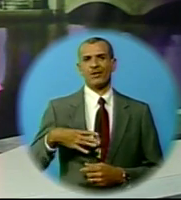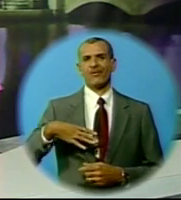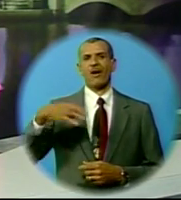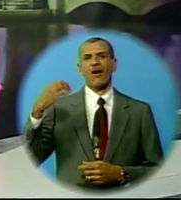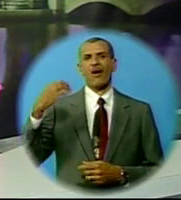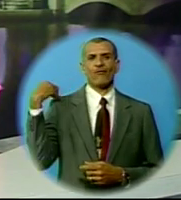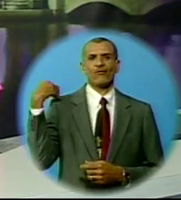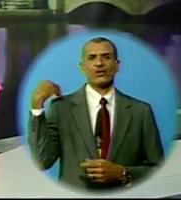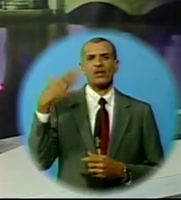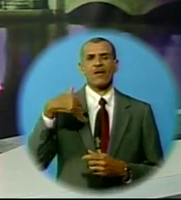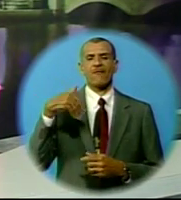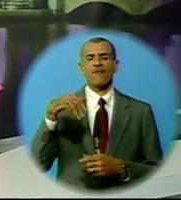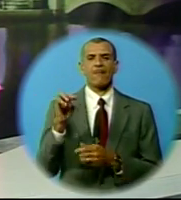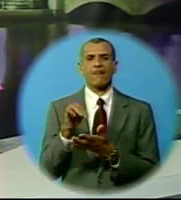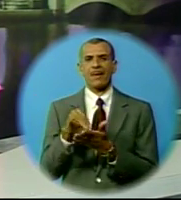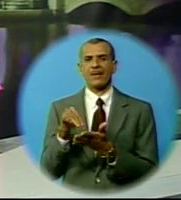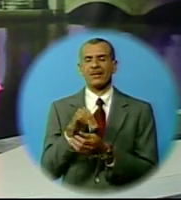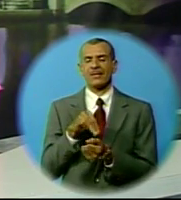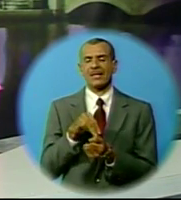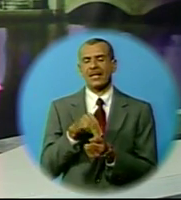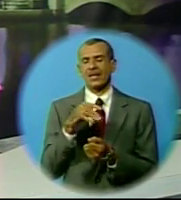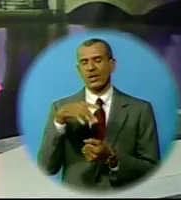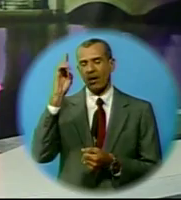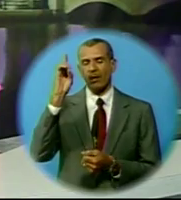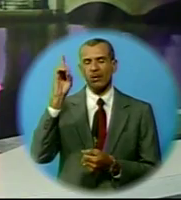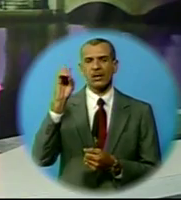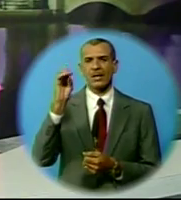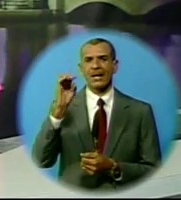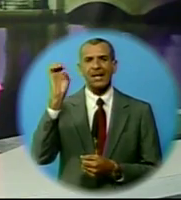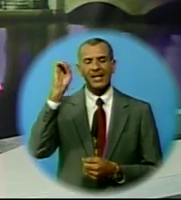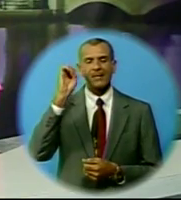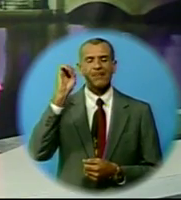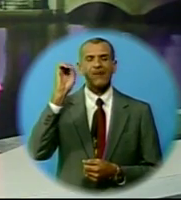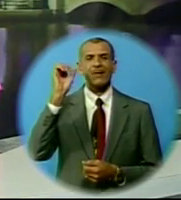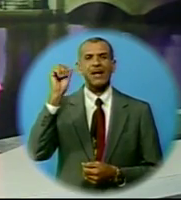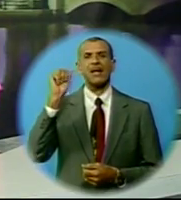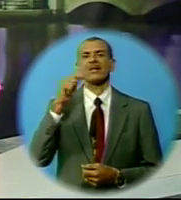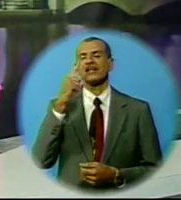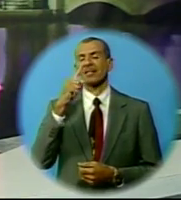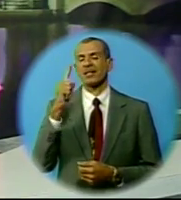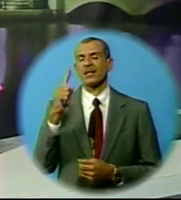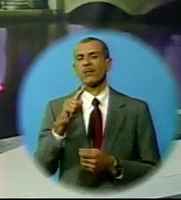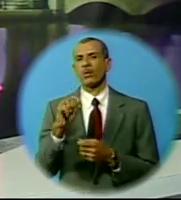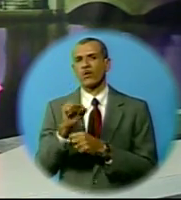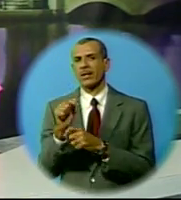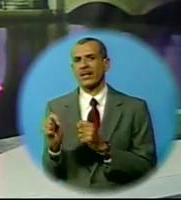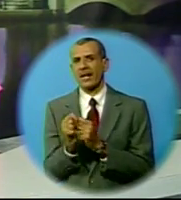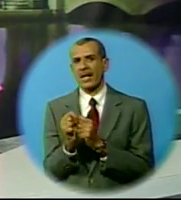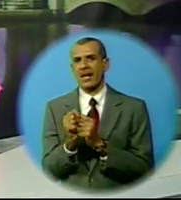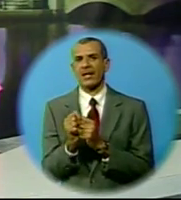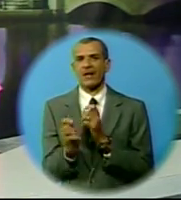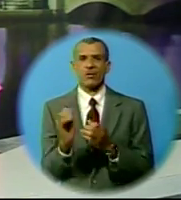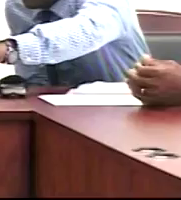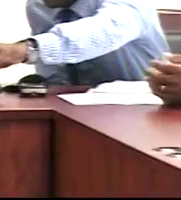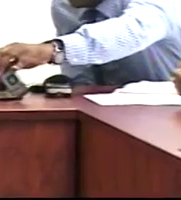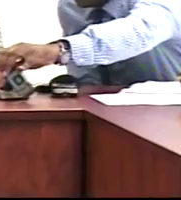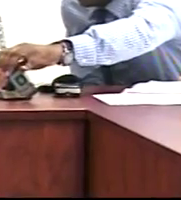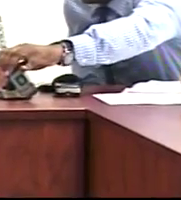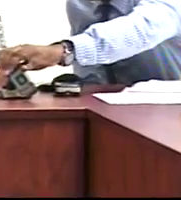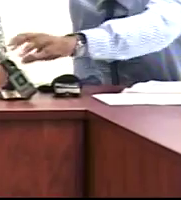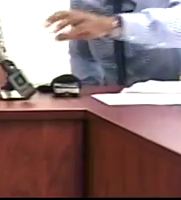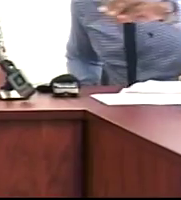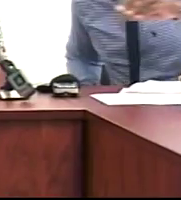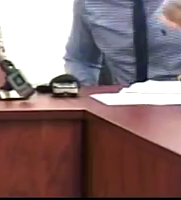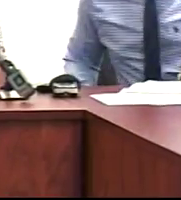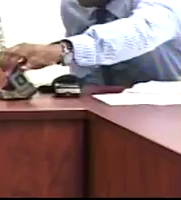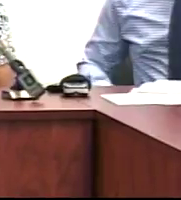Elizabeth Ferdinand said there will be full collaboration between the necessary entities should Ebola reach Barbados.